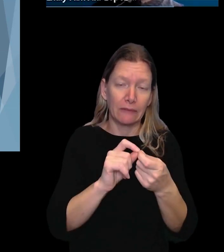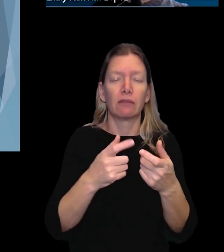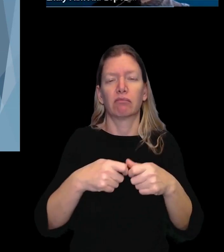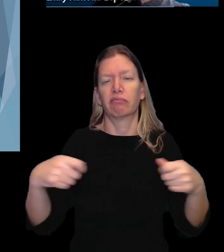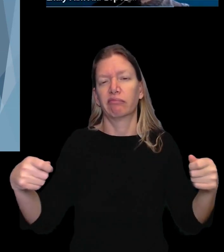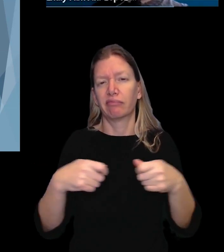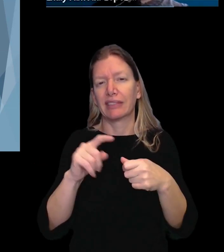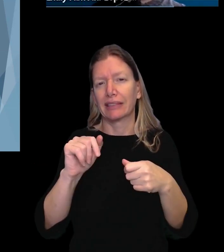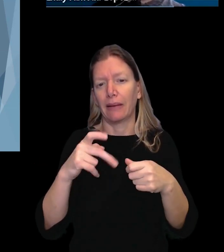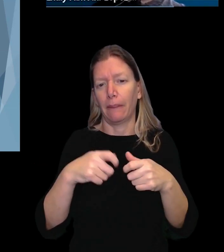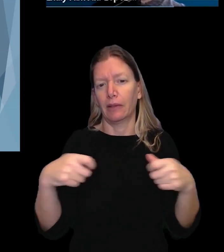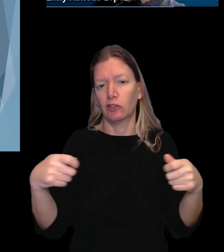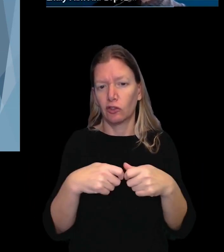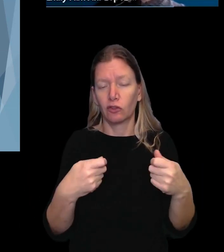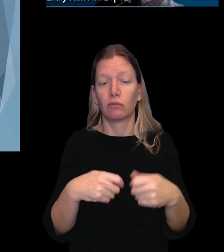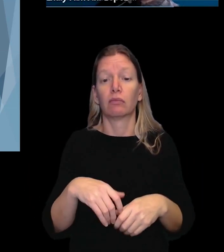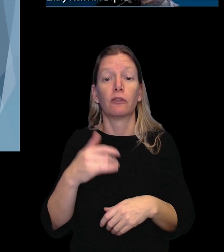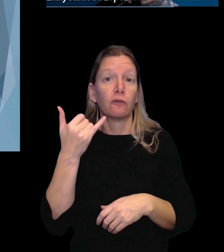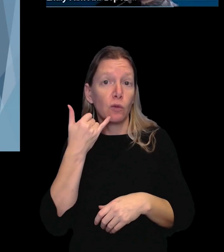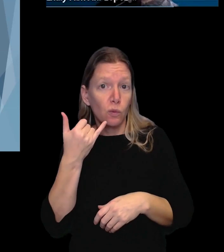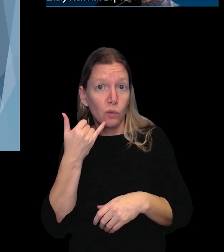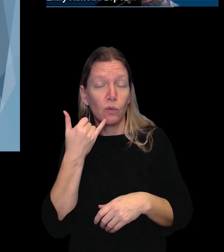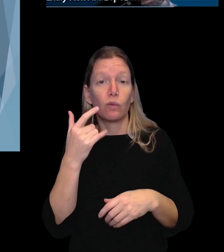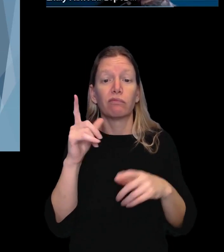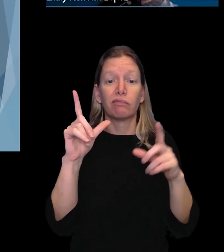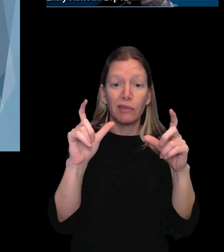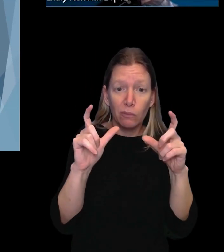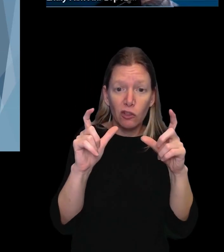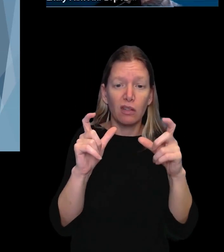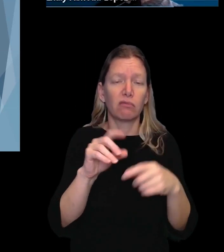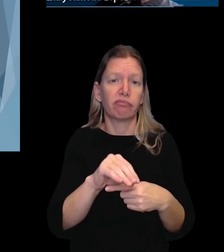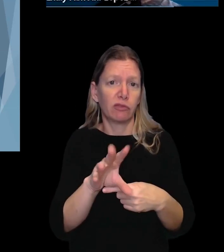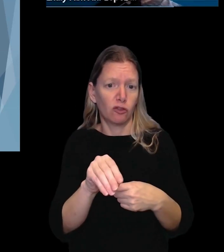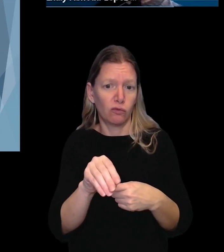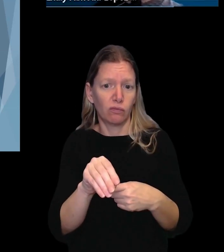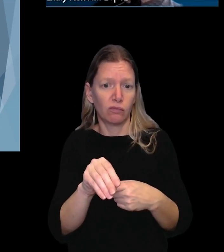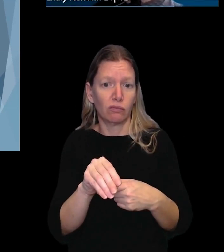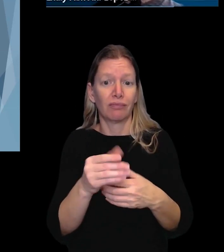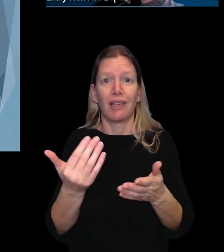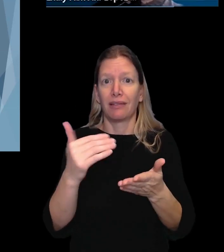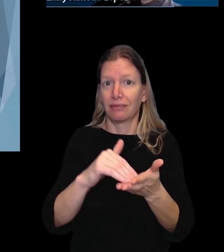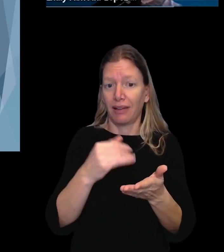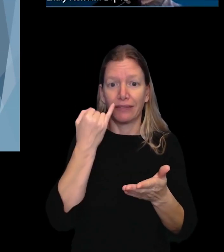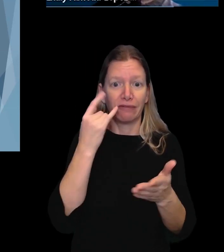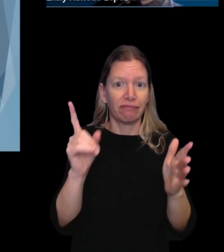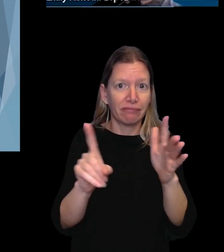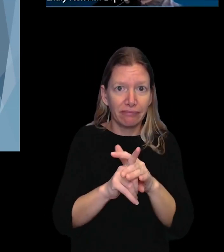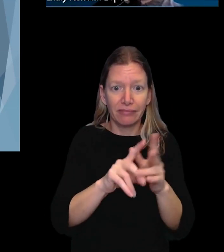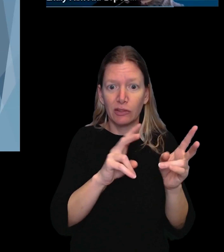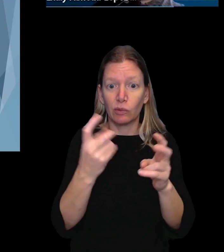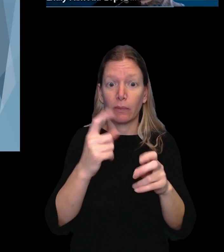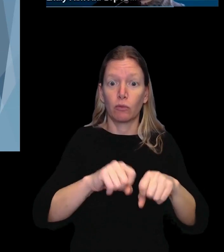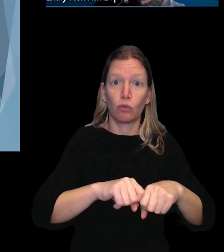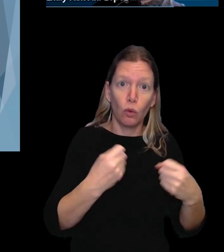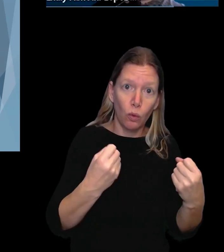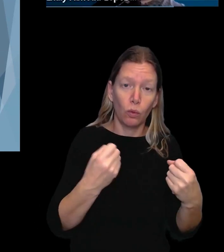preferably you'd have some kind of tape measure. Um, a phone, a camera, any way to take pictures. If there's some kind